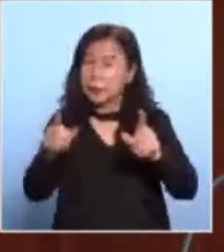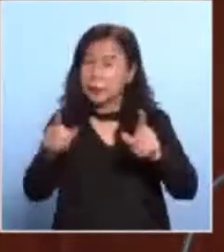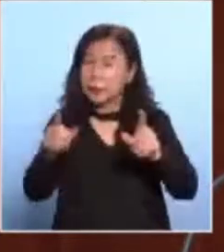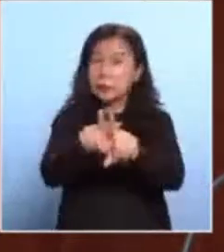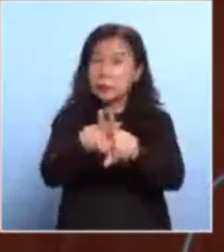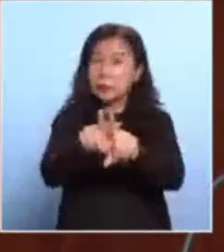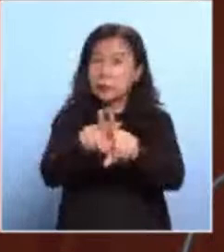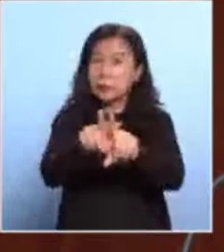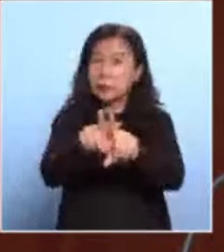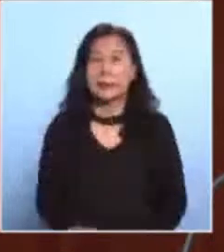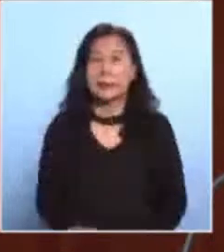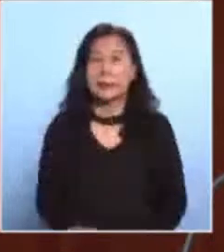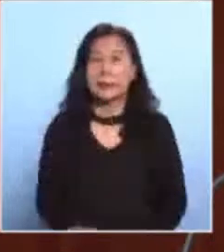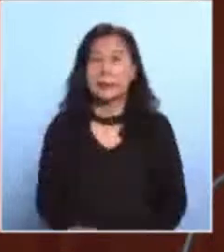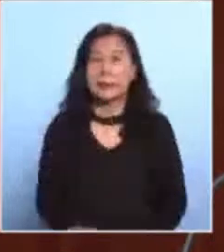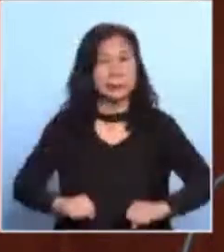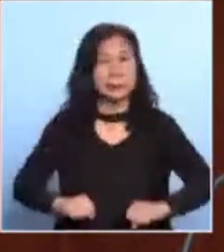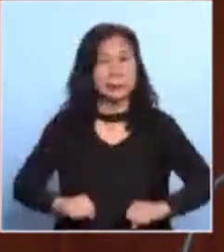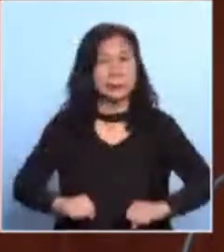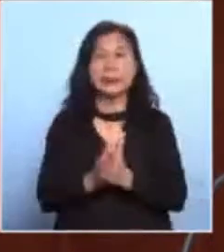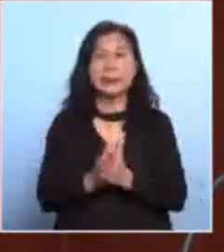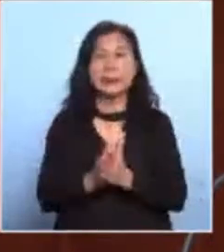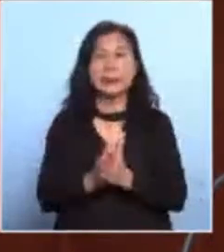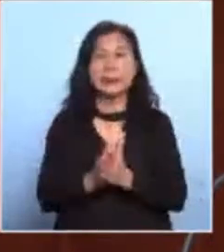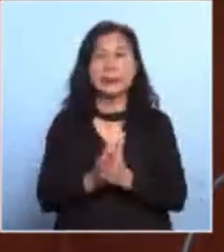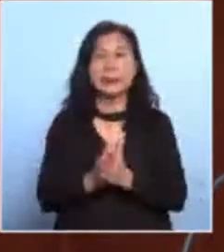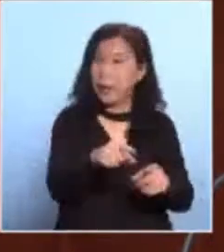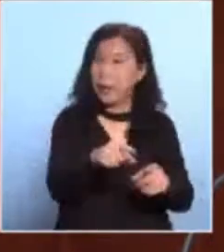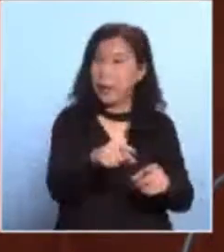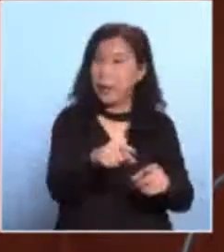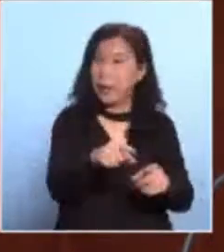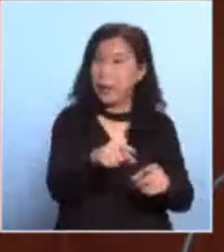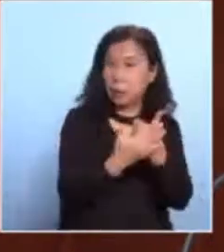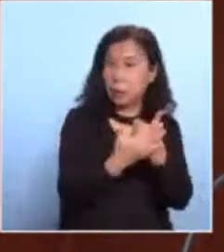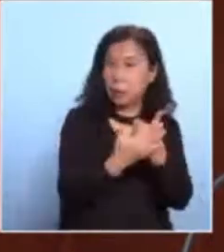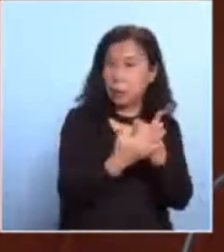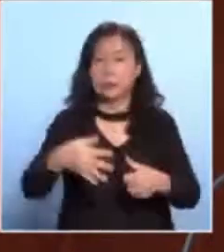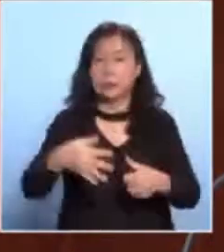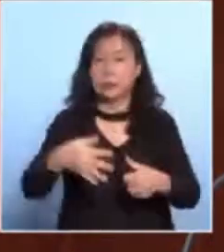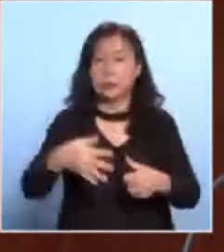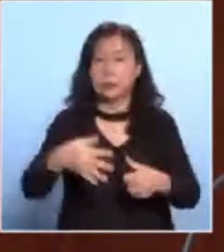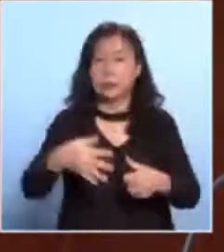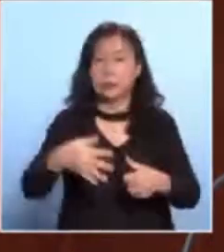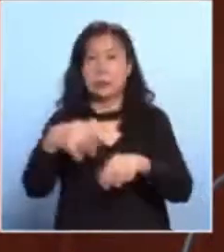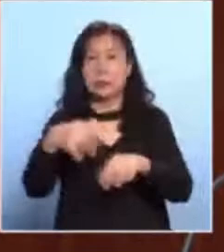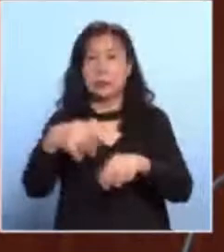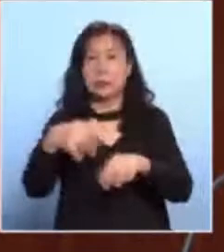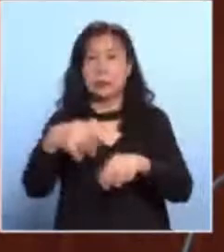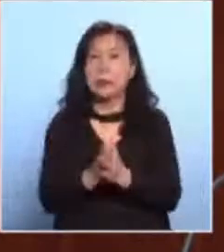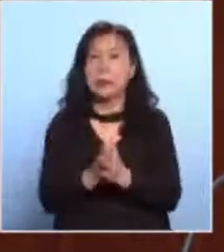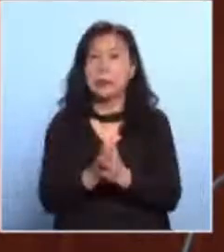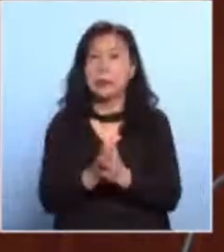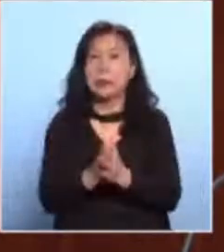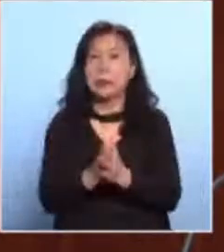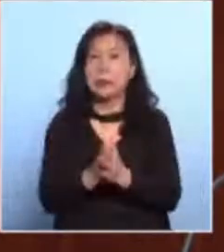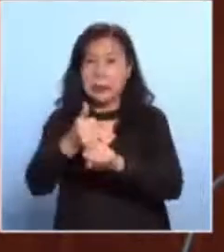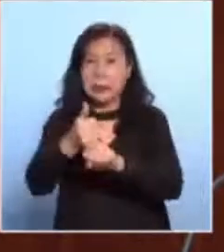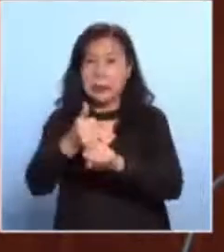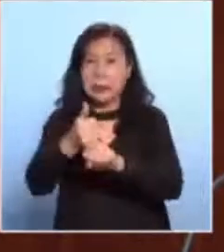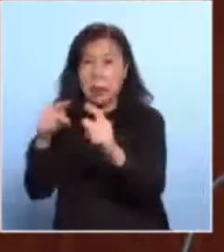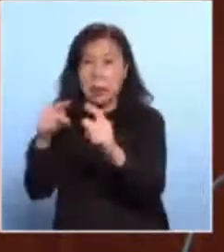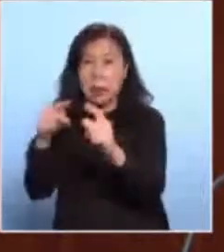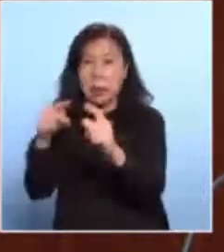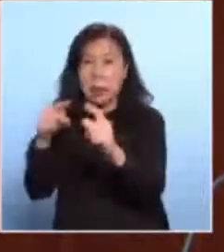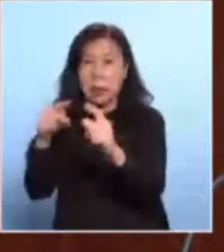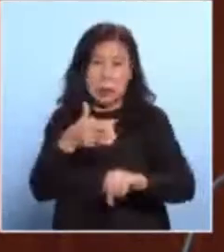by carers. In the third year, under the theme of Fostering a Carer-Friendly Community, publicity